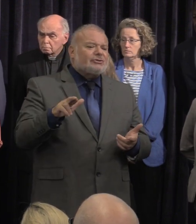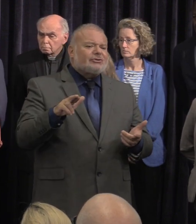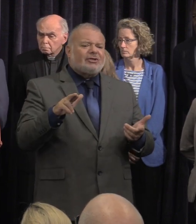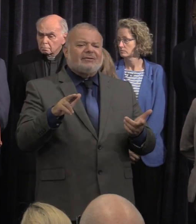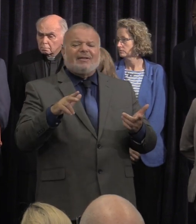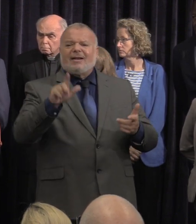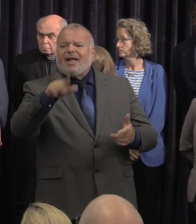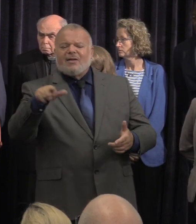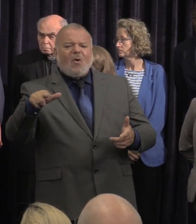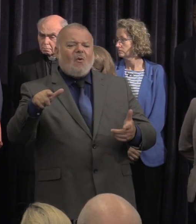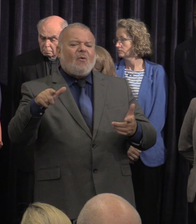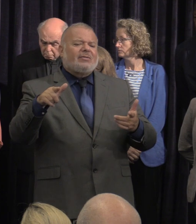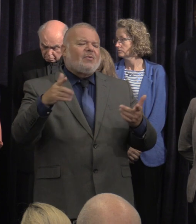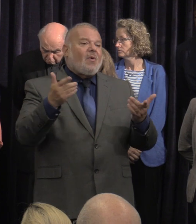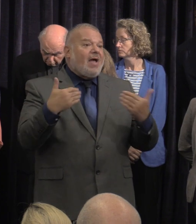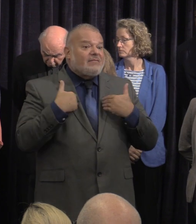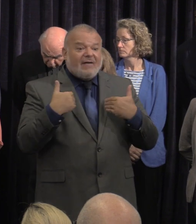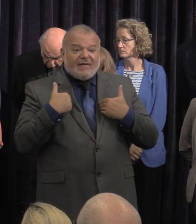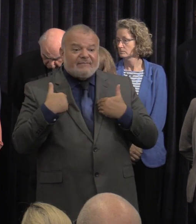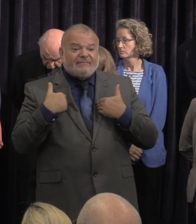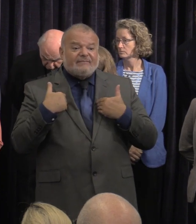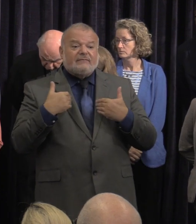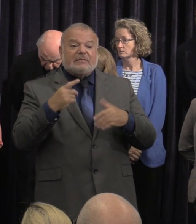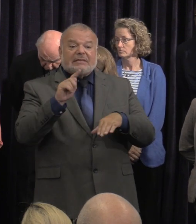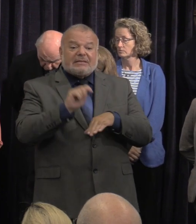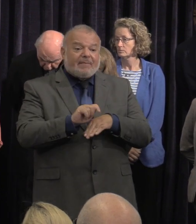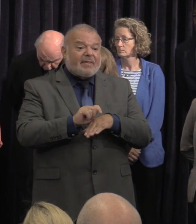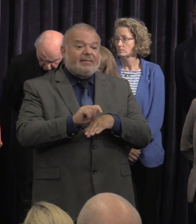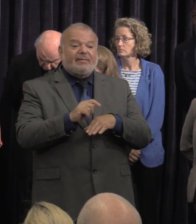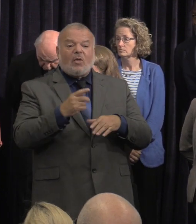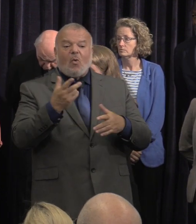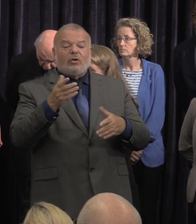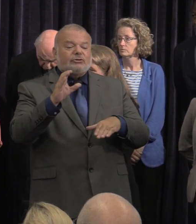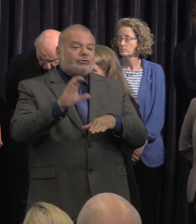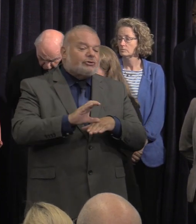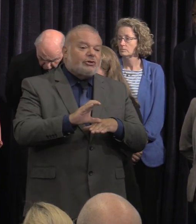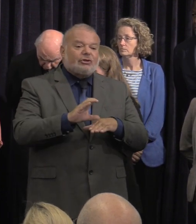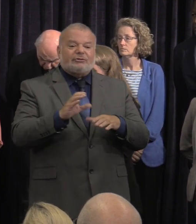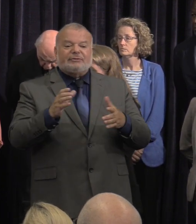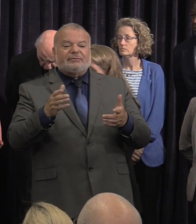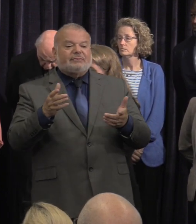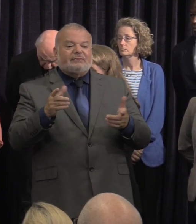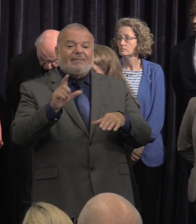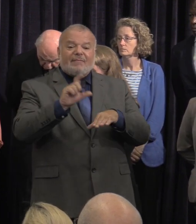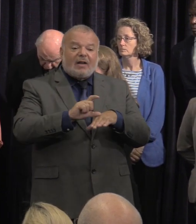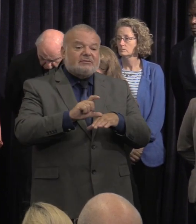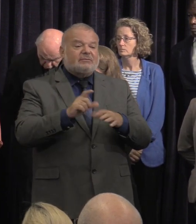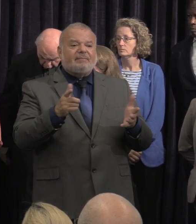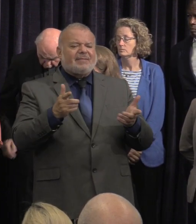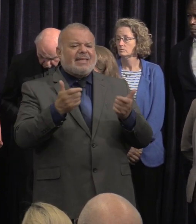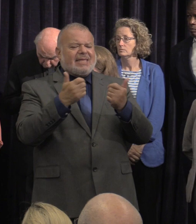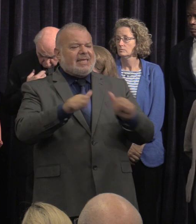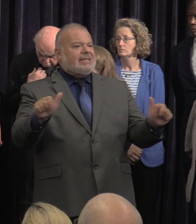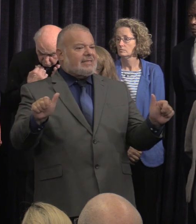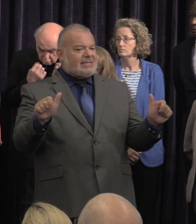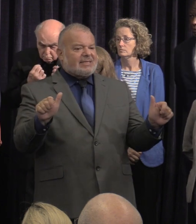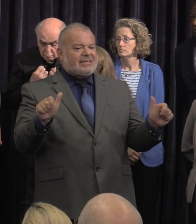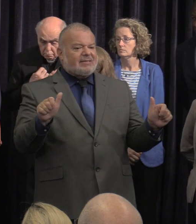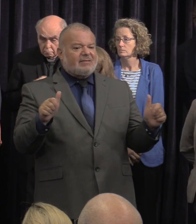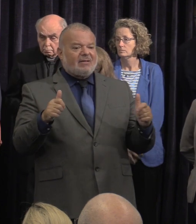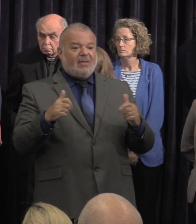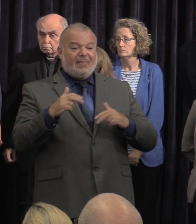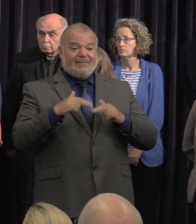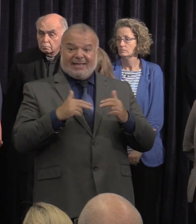your synagogues, your congregations, and to others out there who might have building space